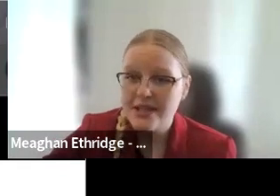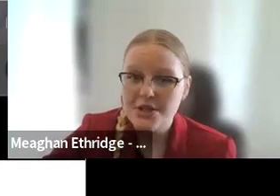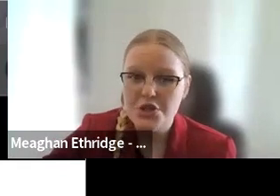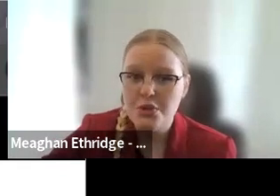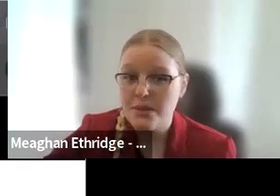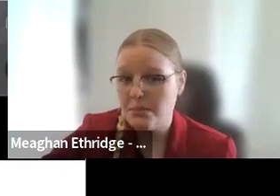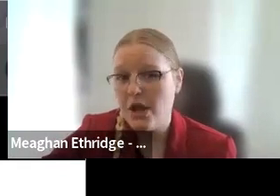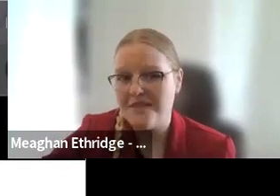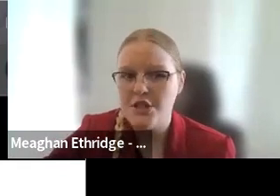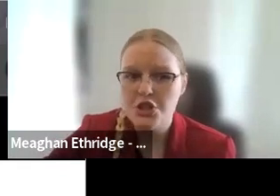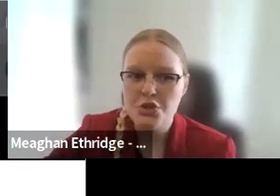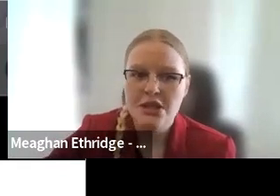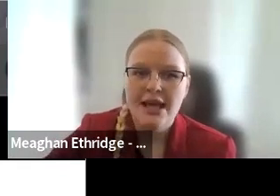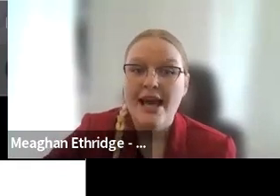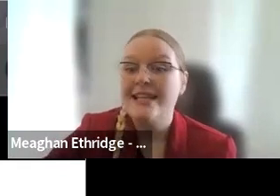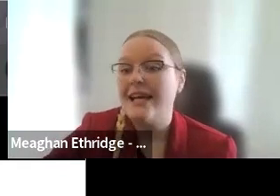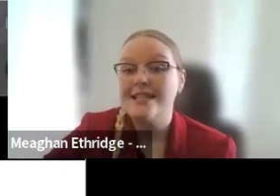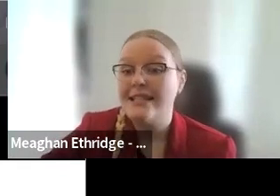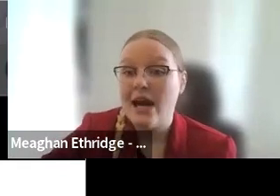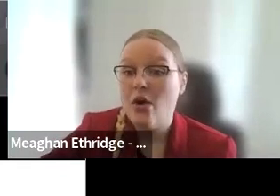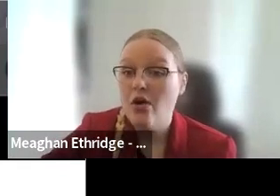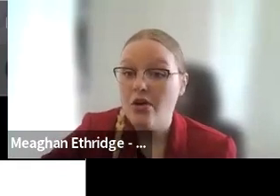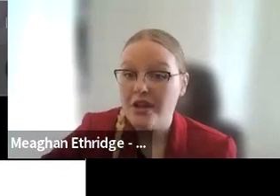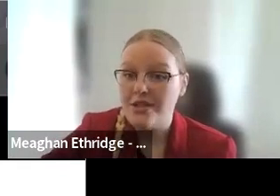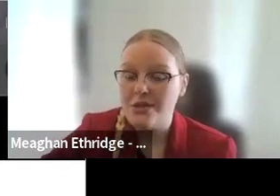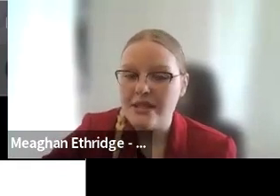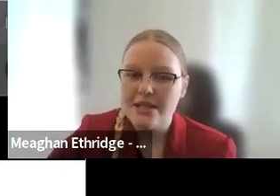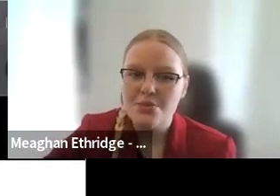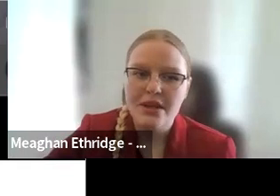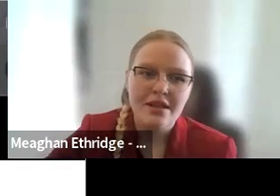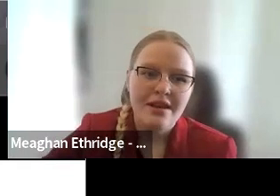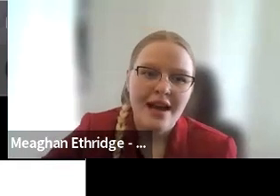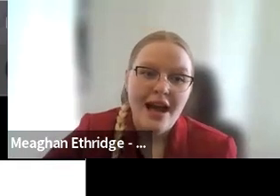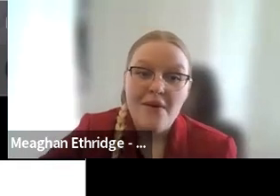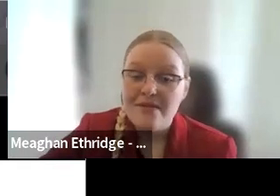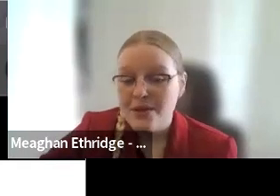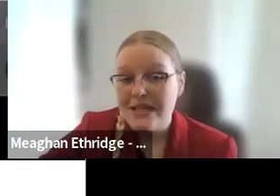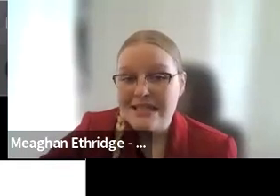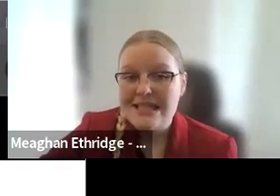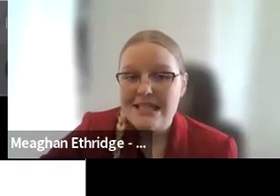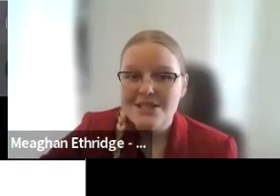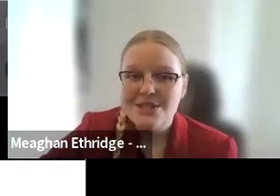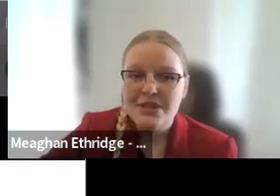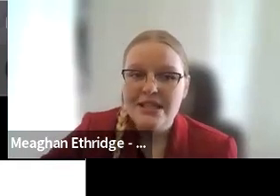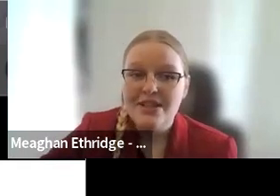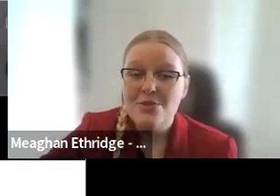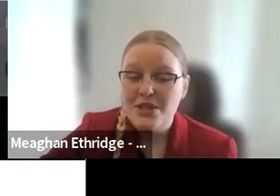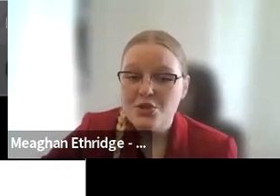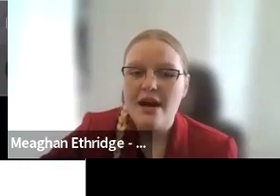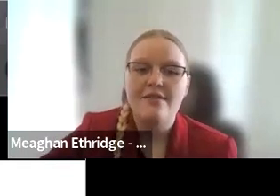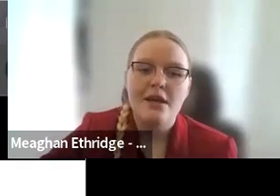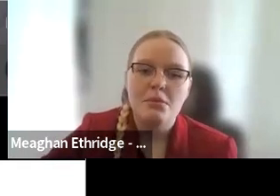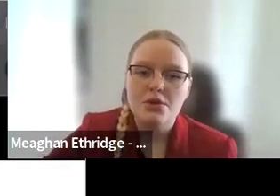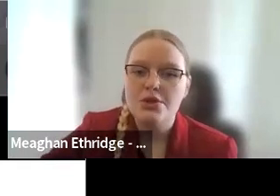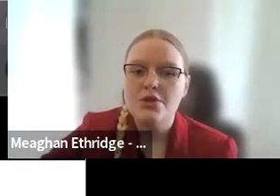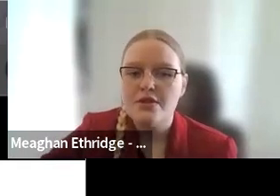housing related issue, which people often do, and that's now all they associate us with. However, you can see on screen here that we